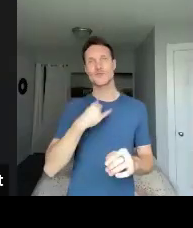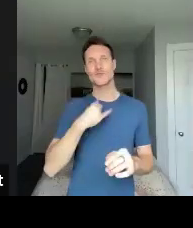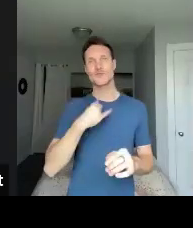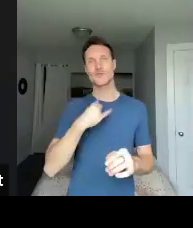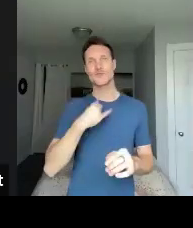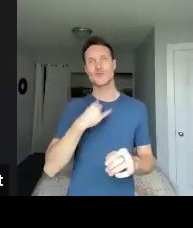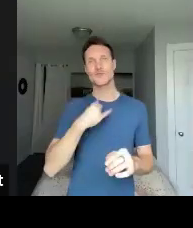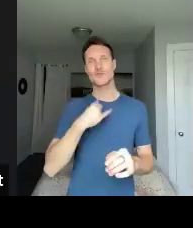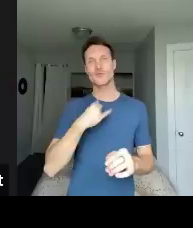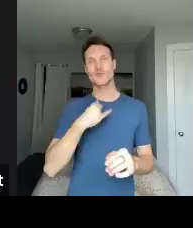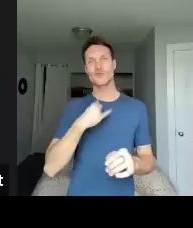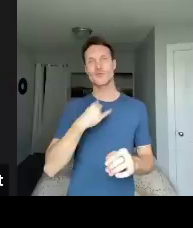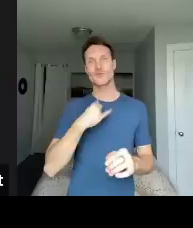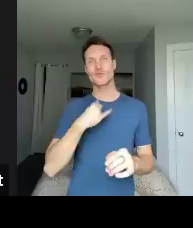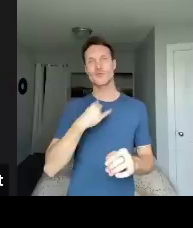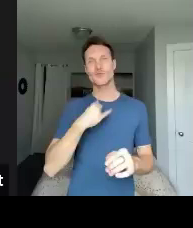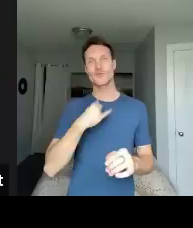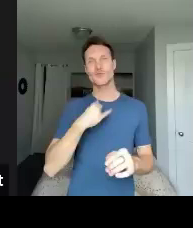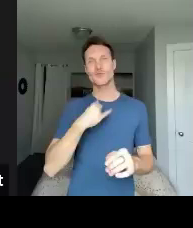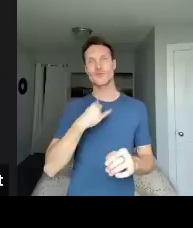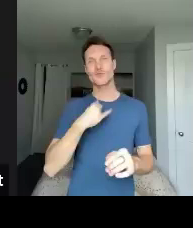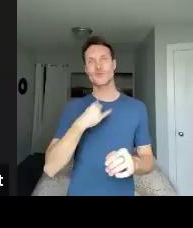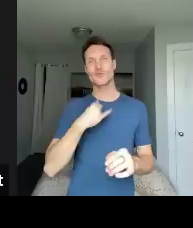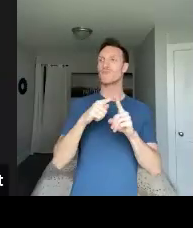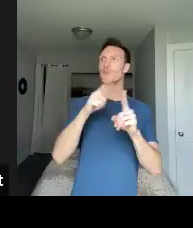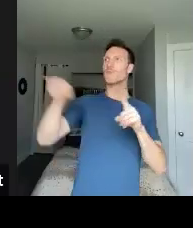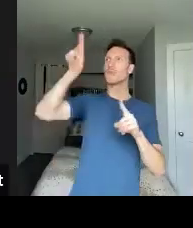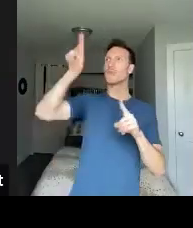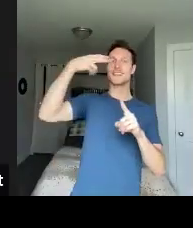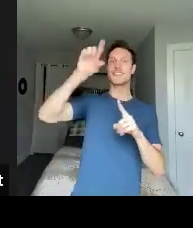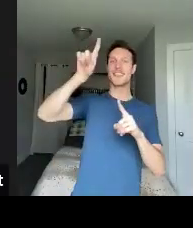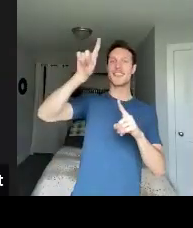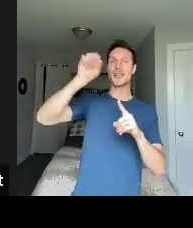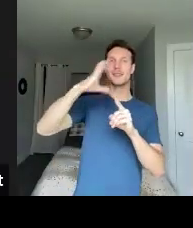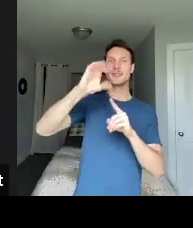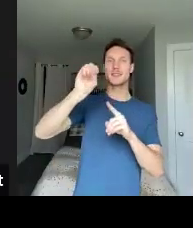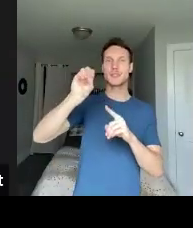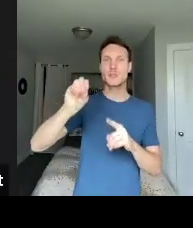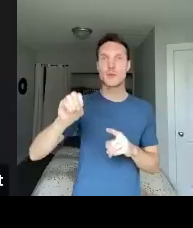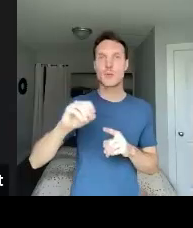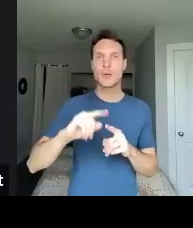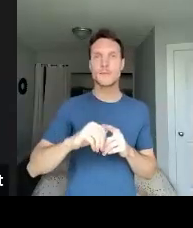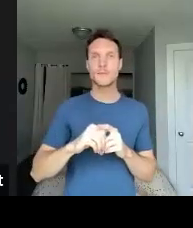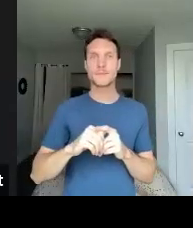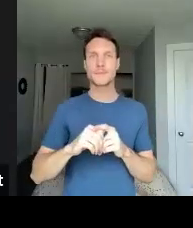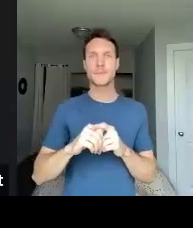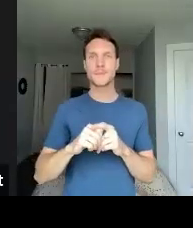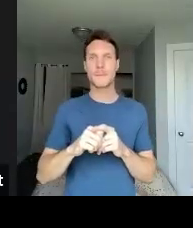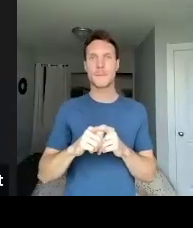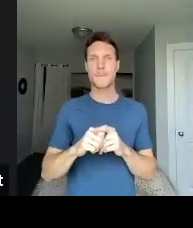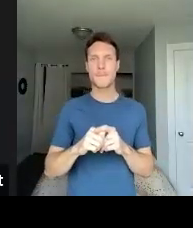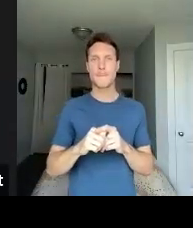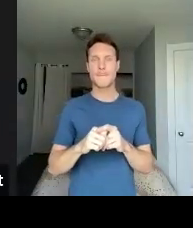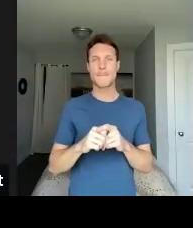head of the MFEI project, Medicaid Functional Eligibility Instrument, and we are working to implement